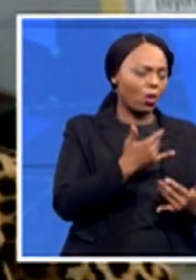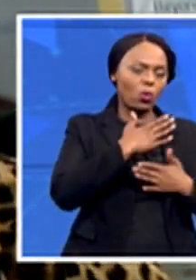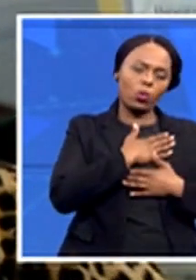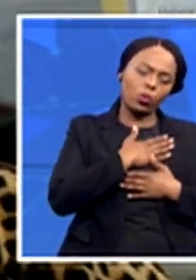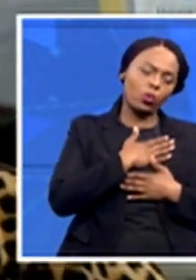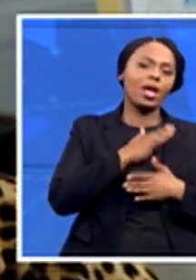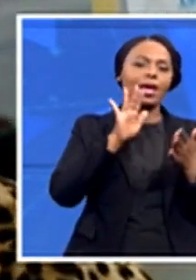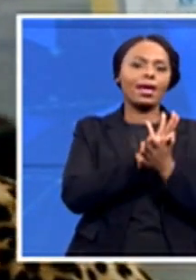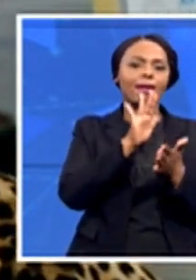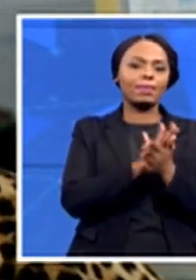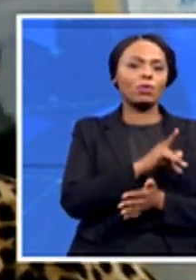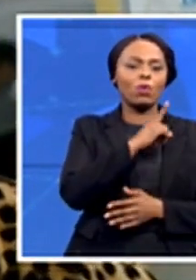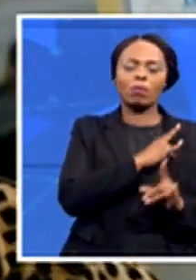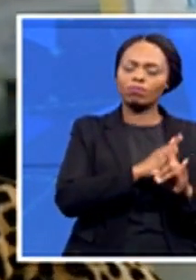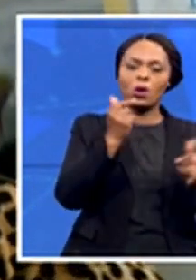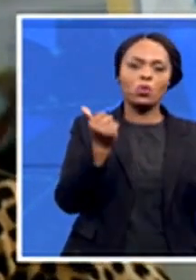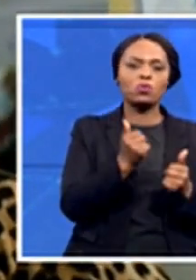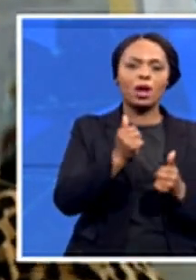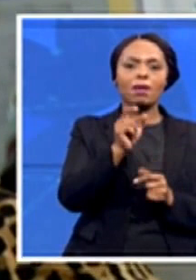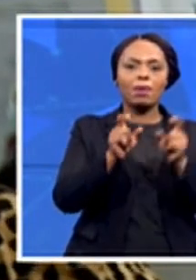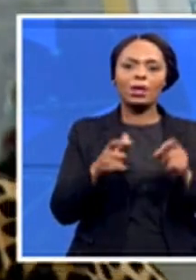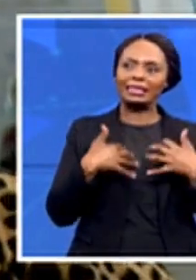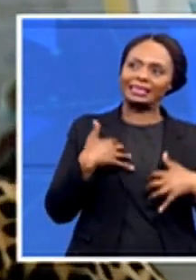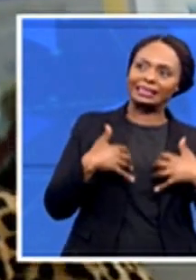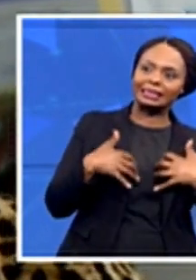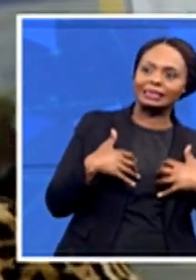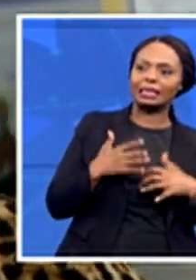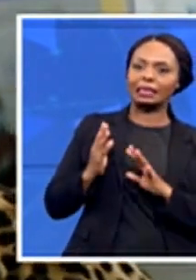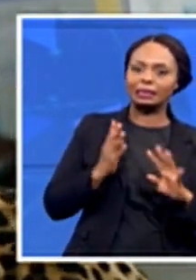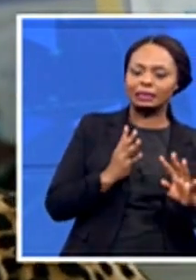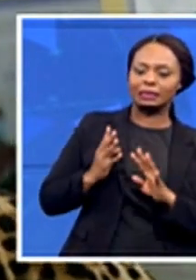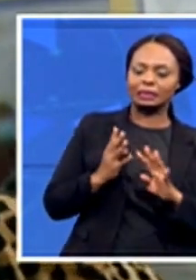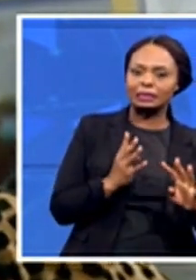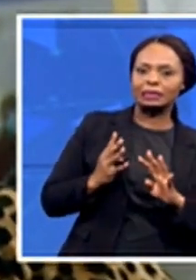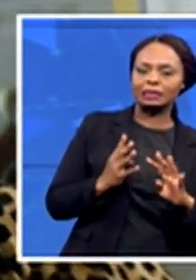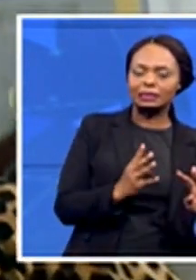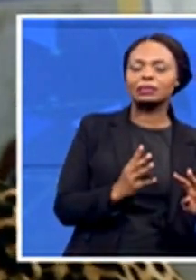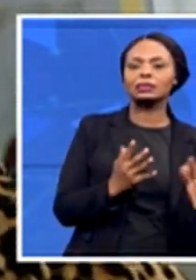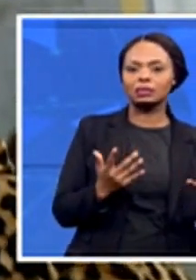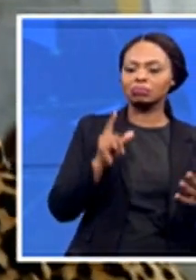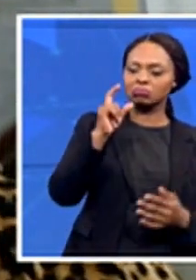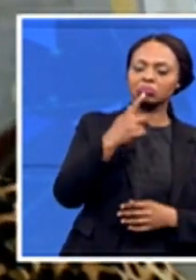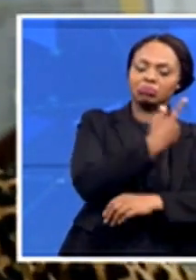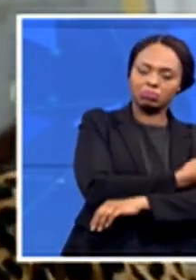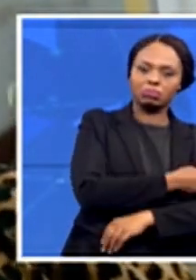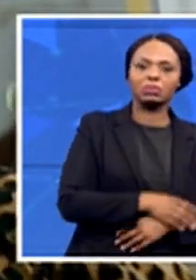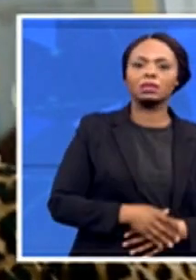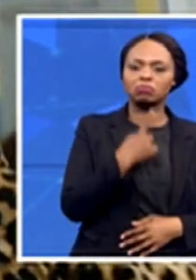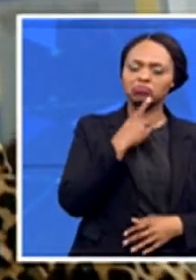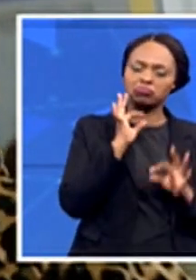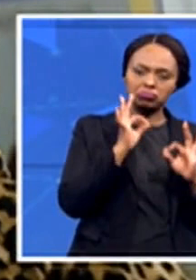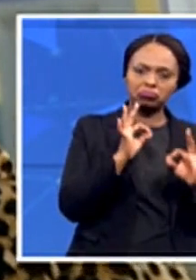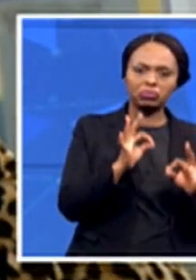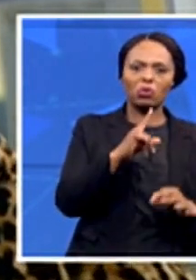people are very excited themselves. They're saying the service that they're getting here, the convenience, because we don't have to wait on queues. We are in